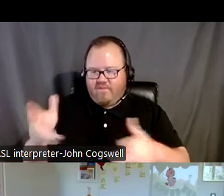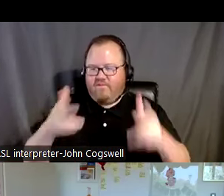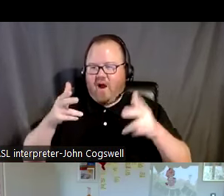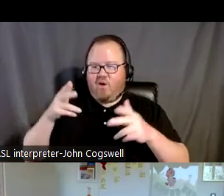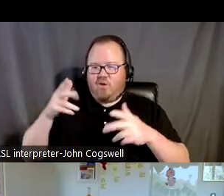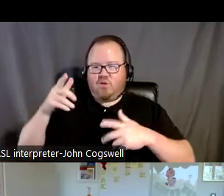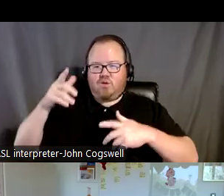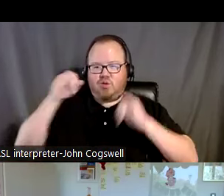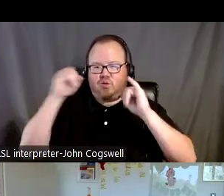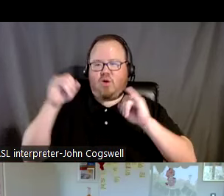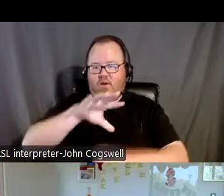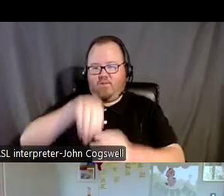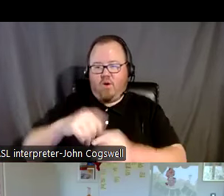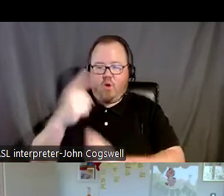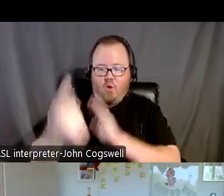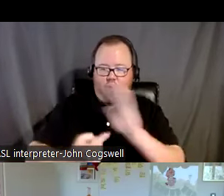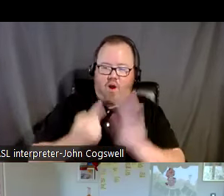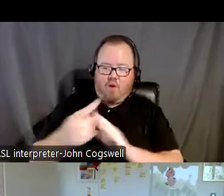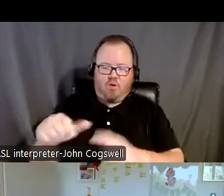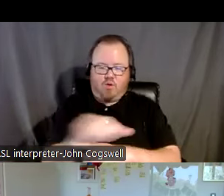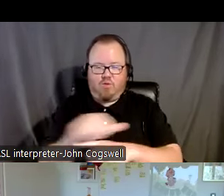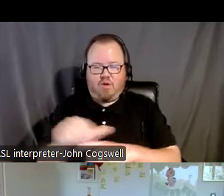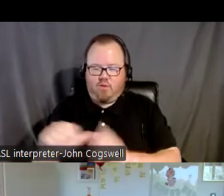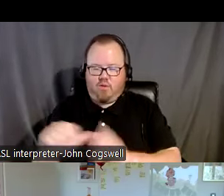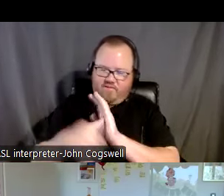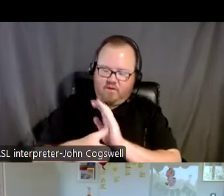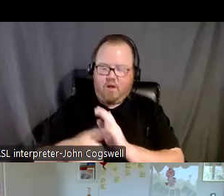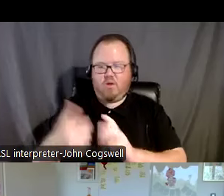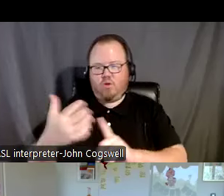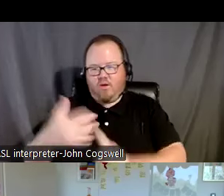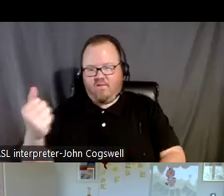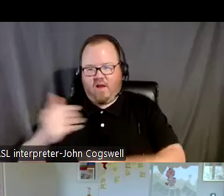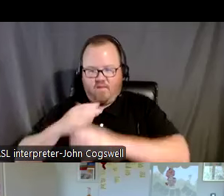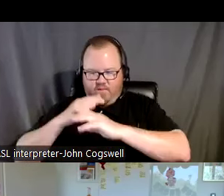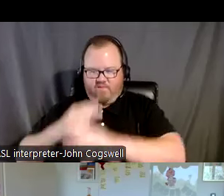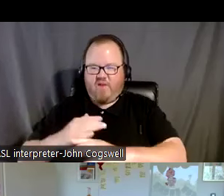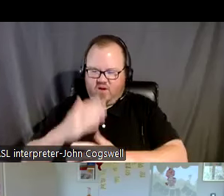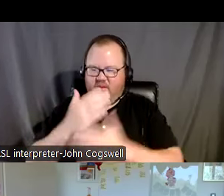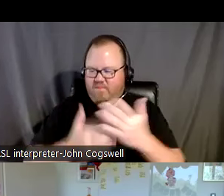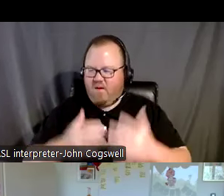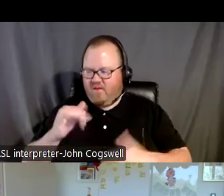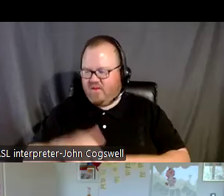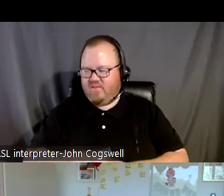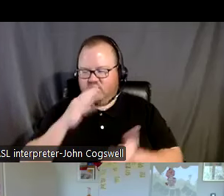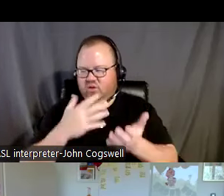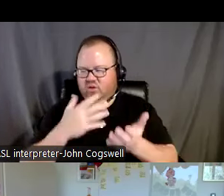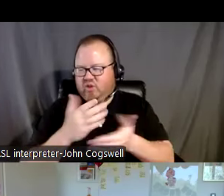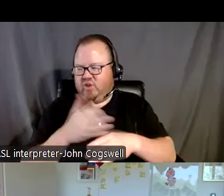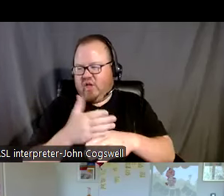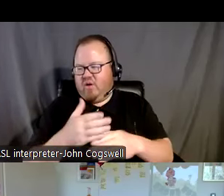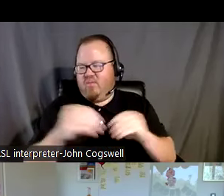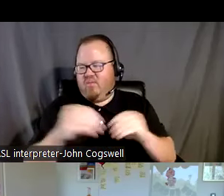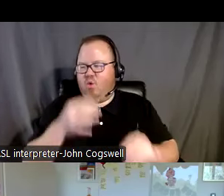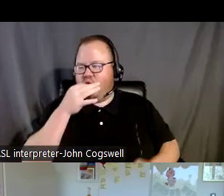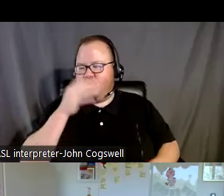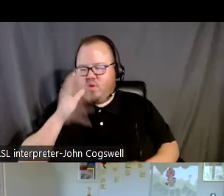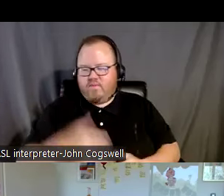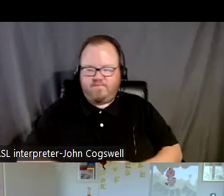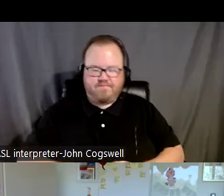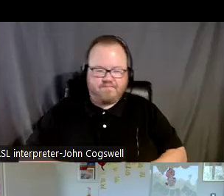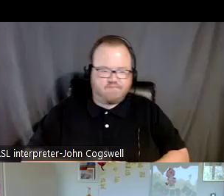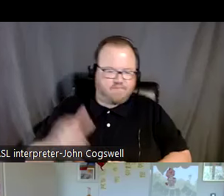that 1 hour, to really emphasize the suicide prevention component of that. So we'll share more about that in a second. So next slide.